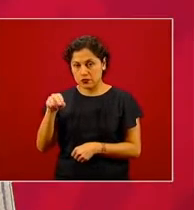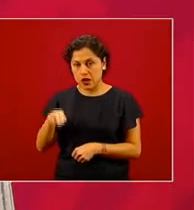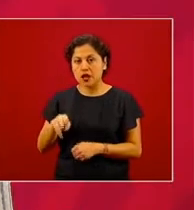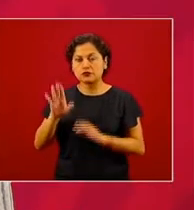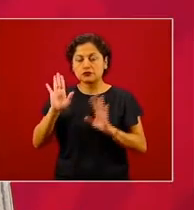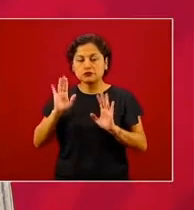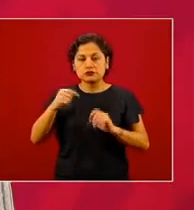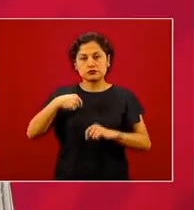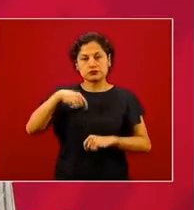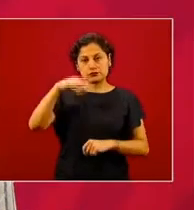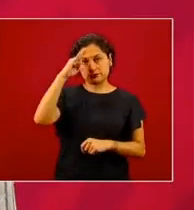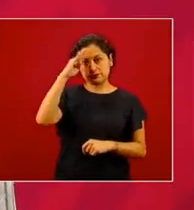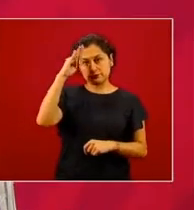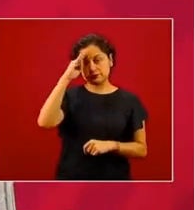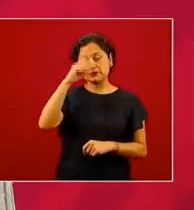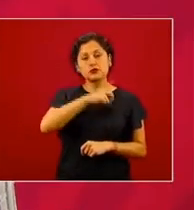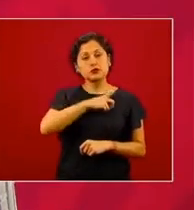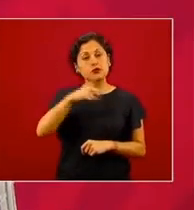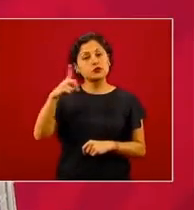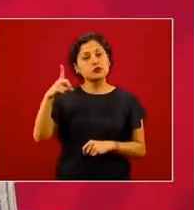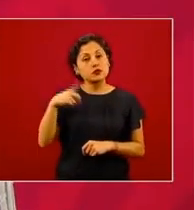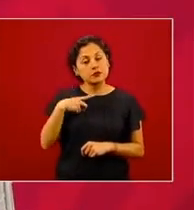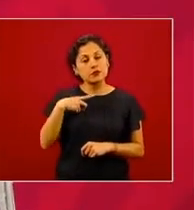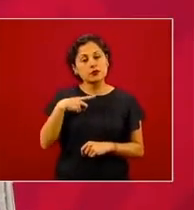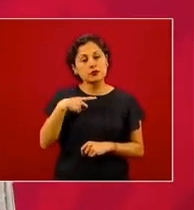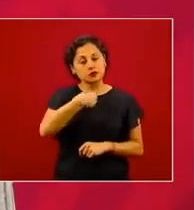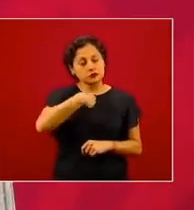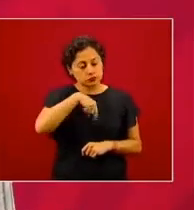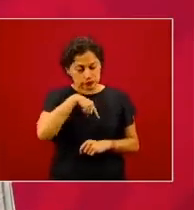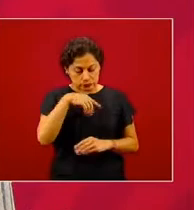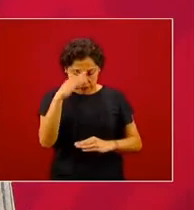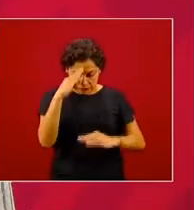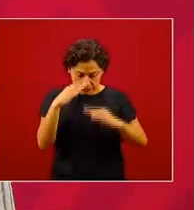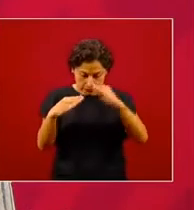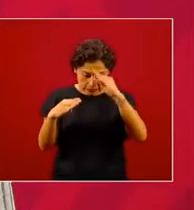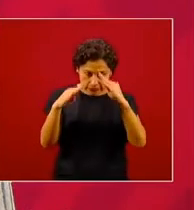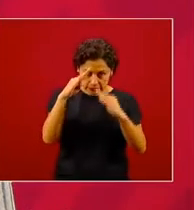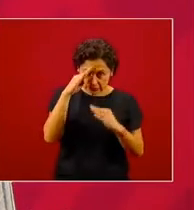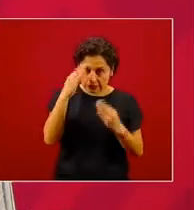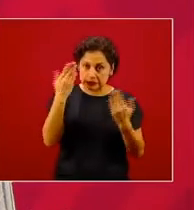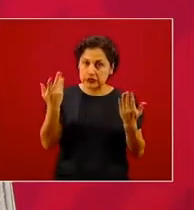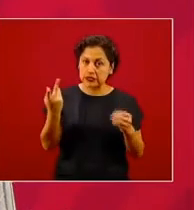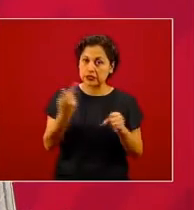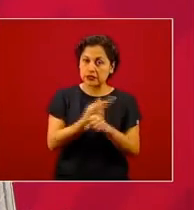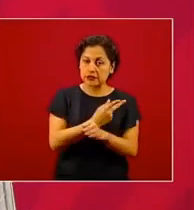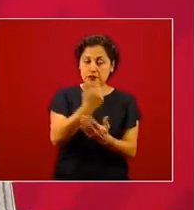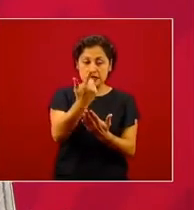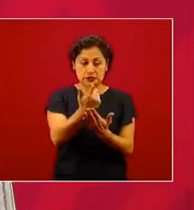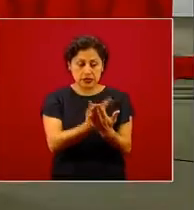it makes me think that we specifically have to